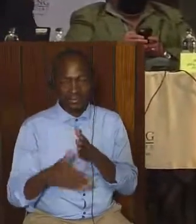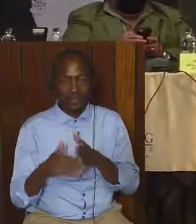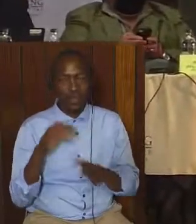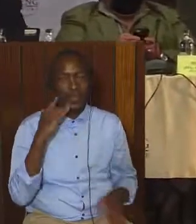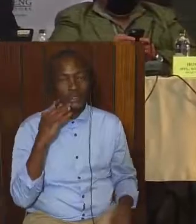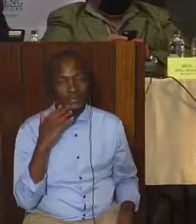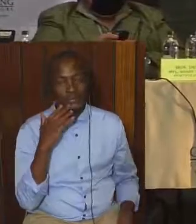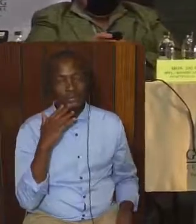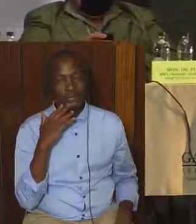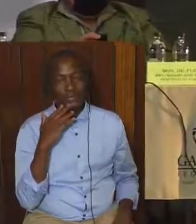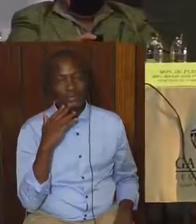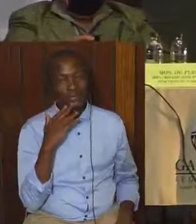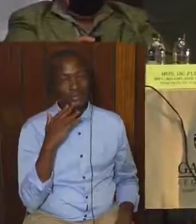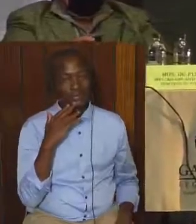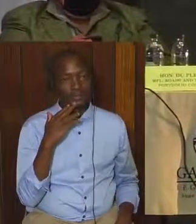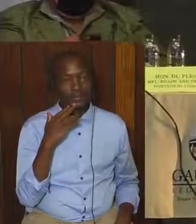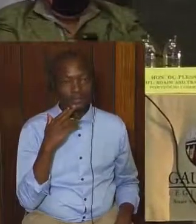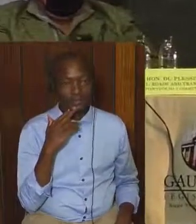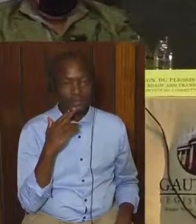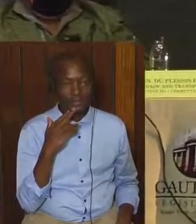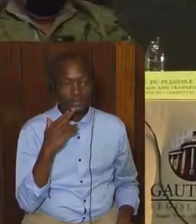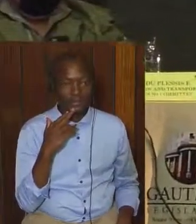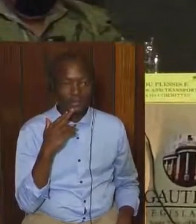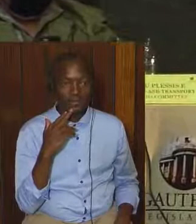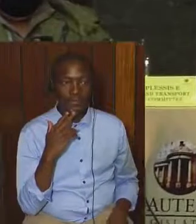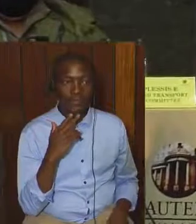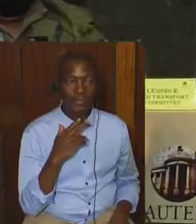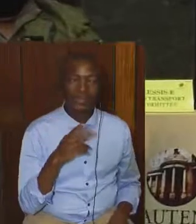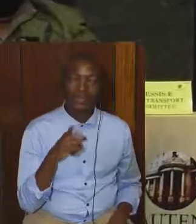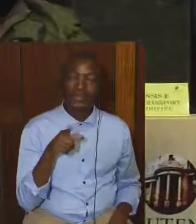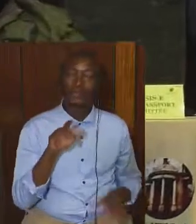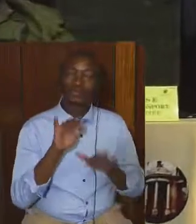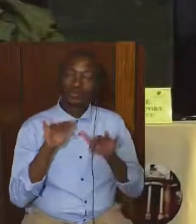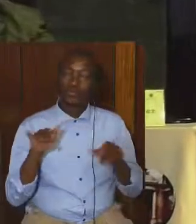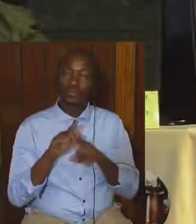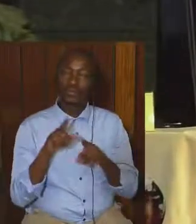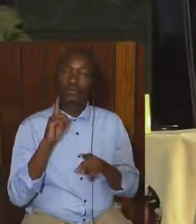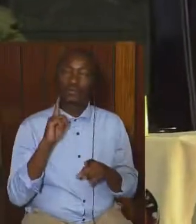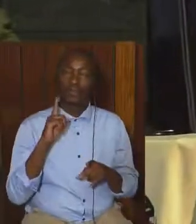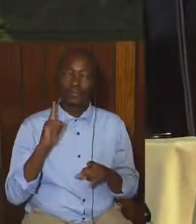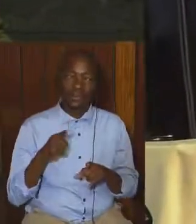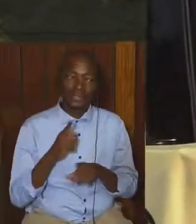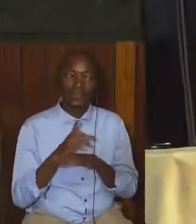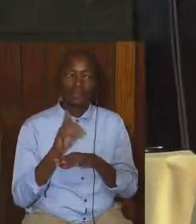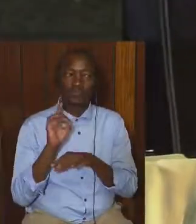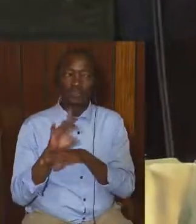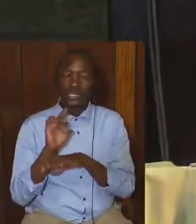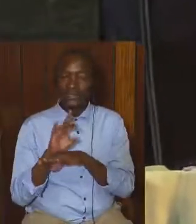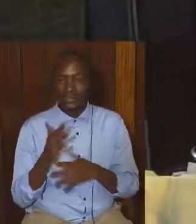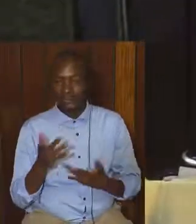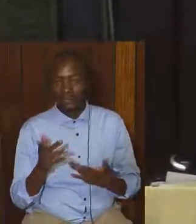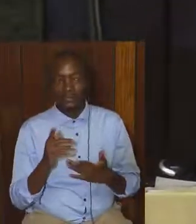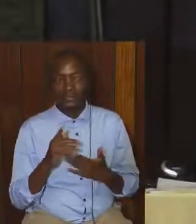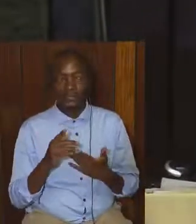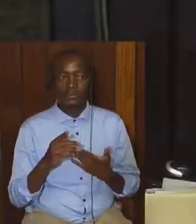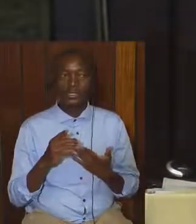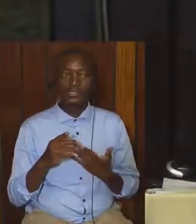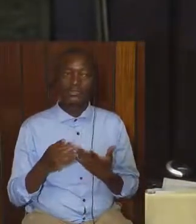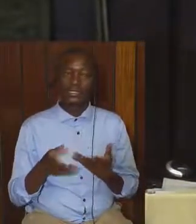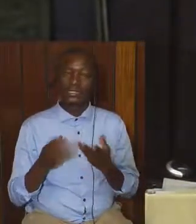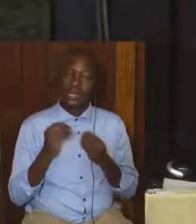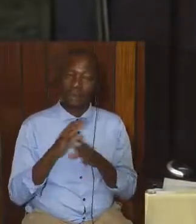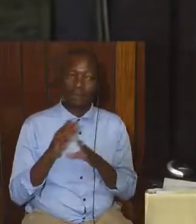Remember that PSP, those people were meant to consult and then come up with a